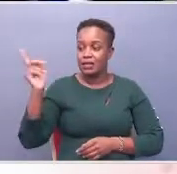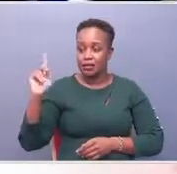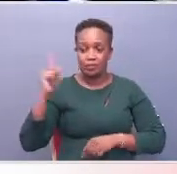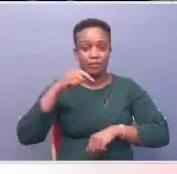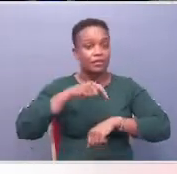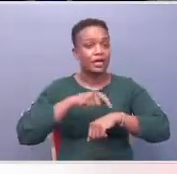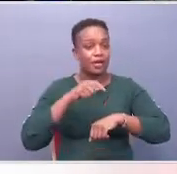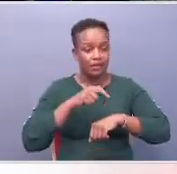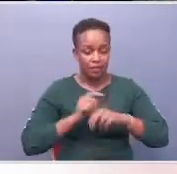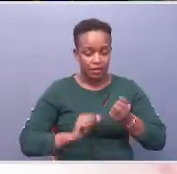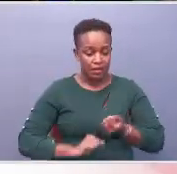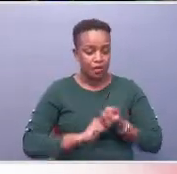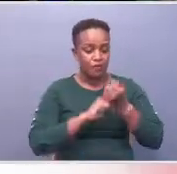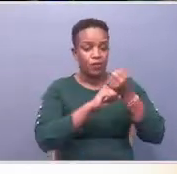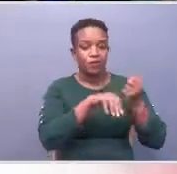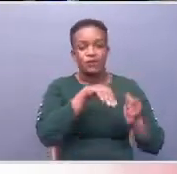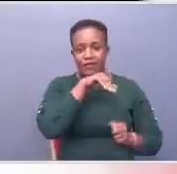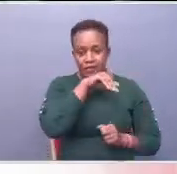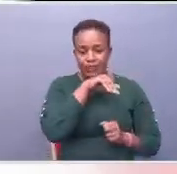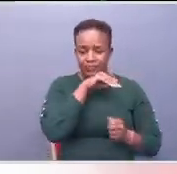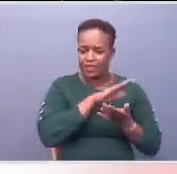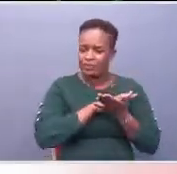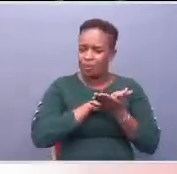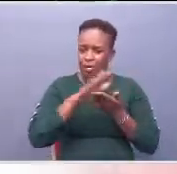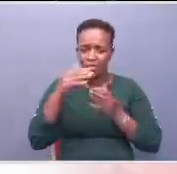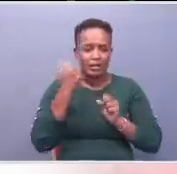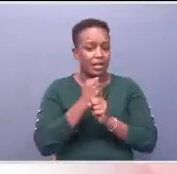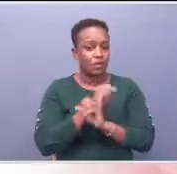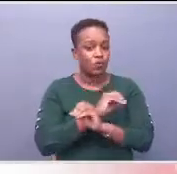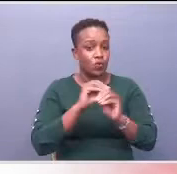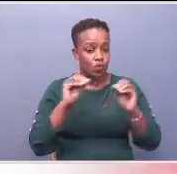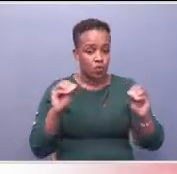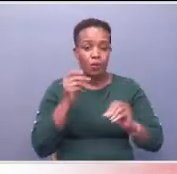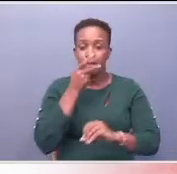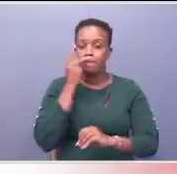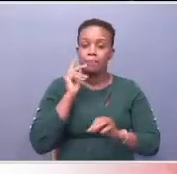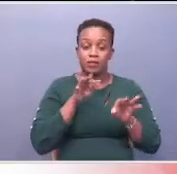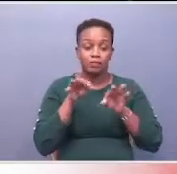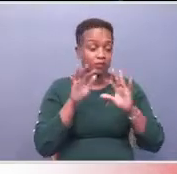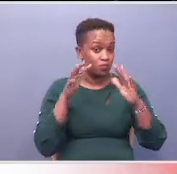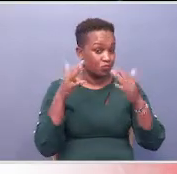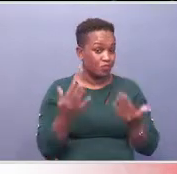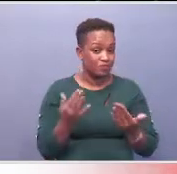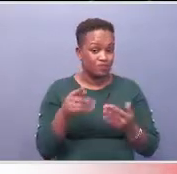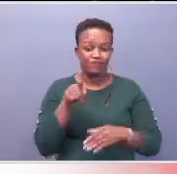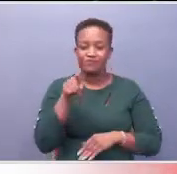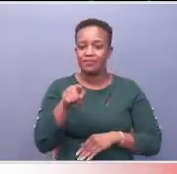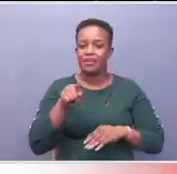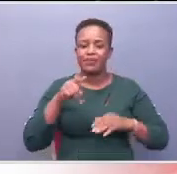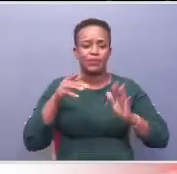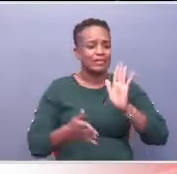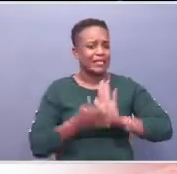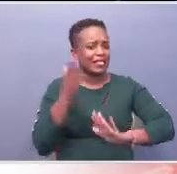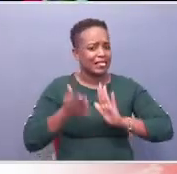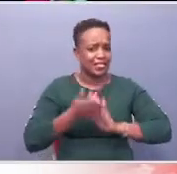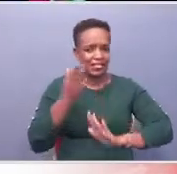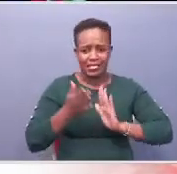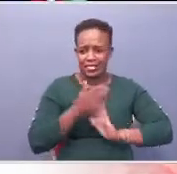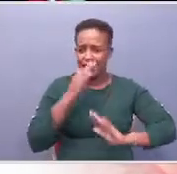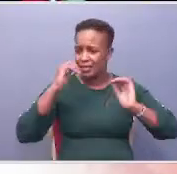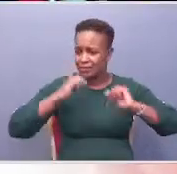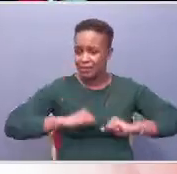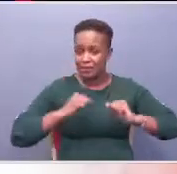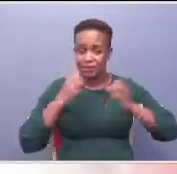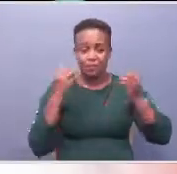during the endorsement of Raila Odinga was not smoothly done. Kalonzo says the deal was forced and hurried, adding that many of